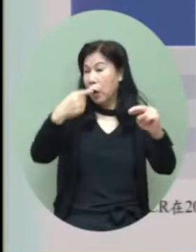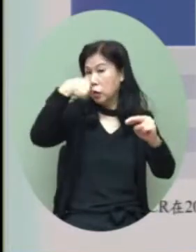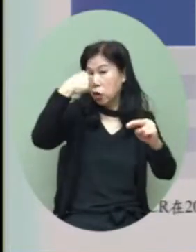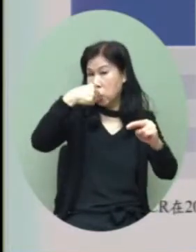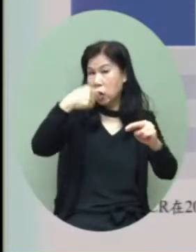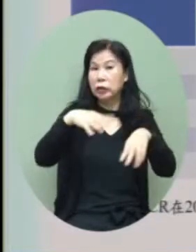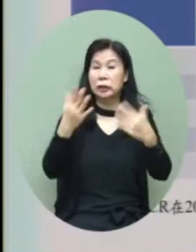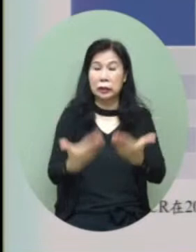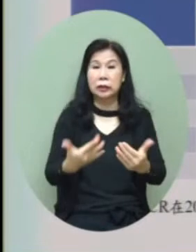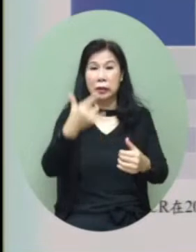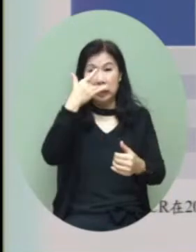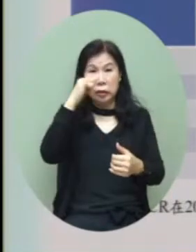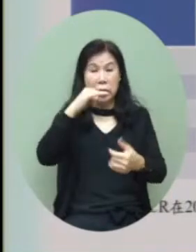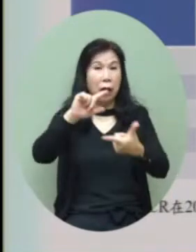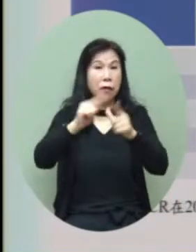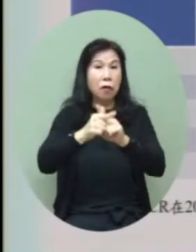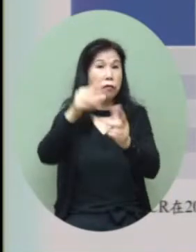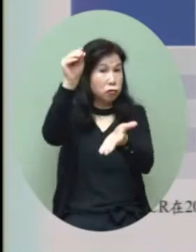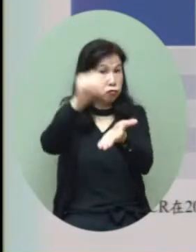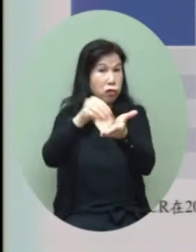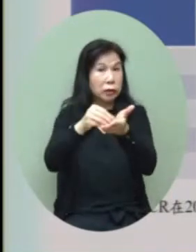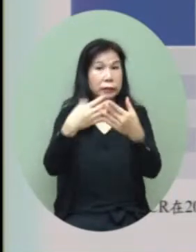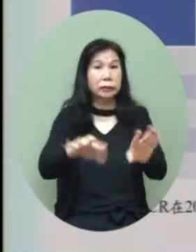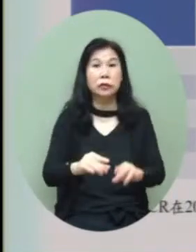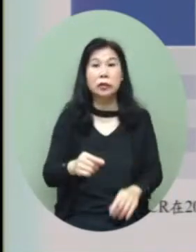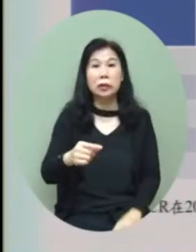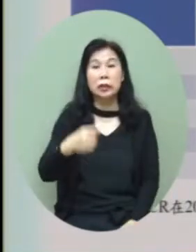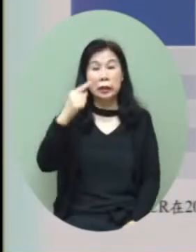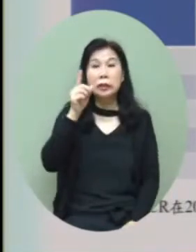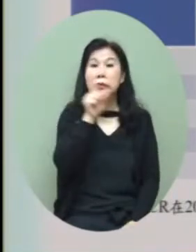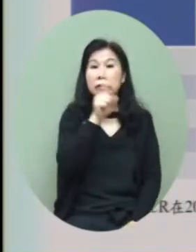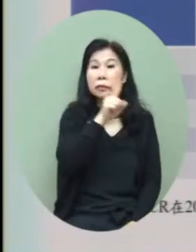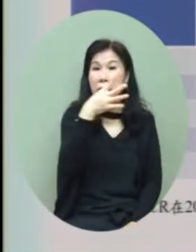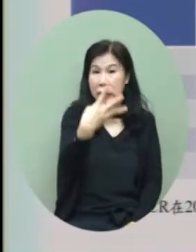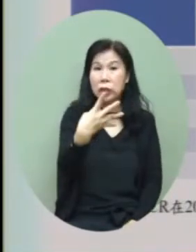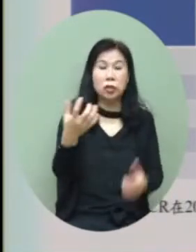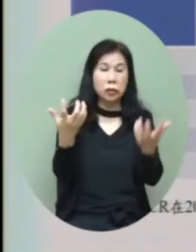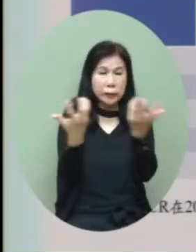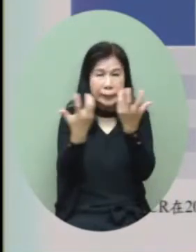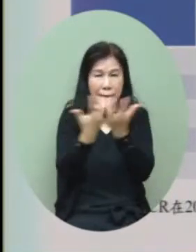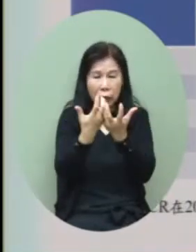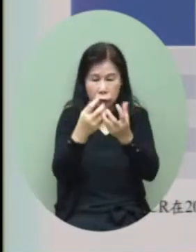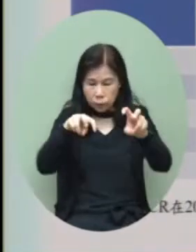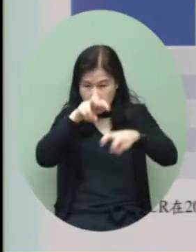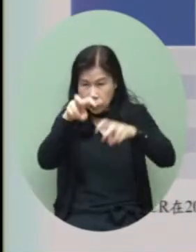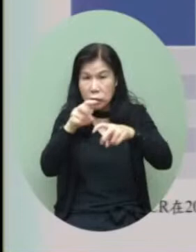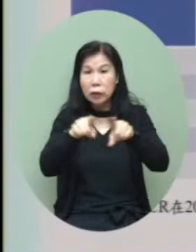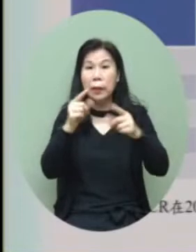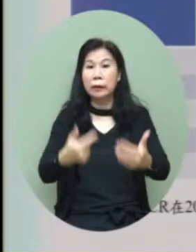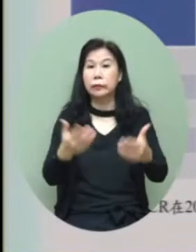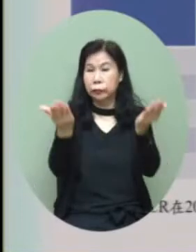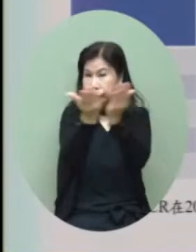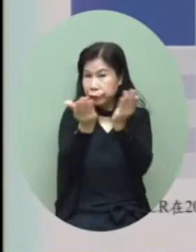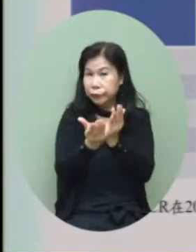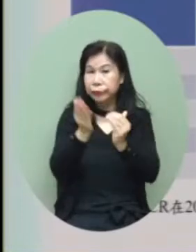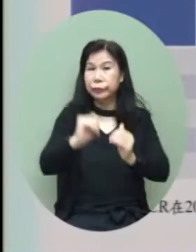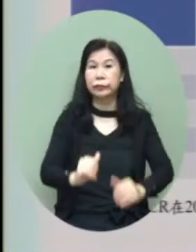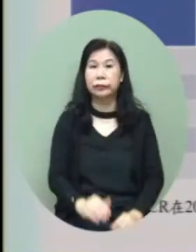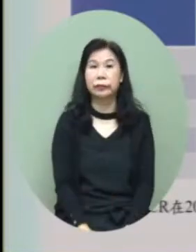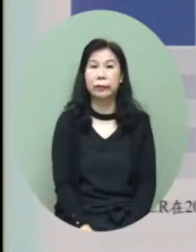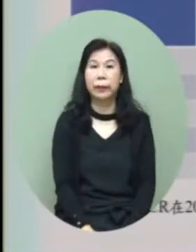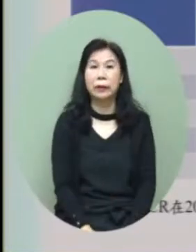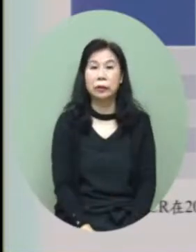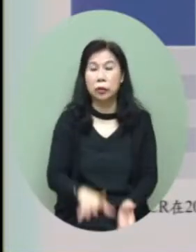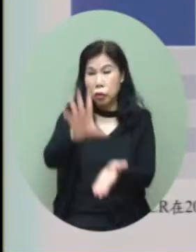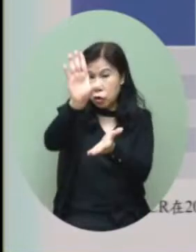added 2 days of PCR tests during the quarantine period in quarantine hotels. We have analyzed data